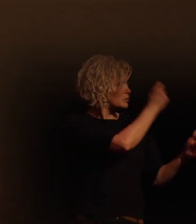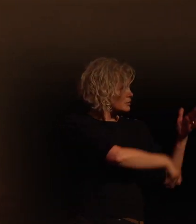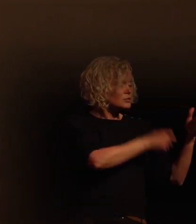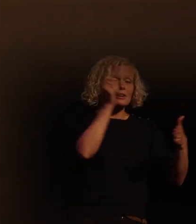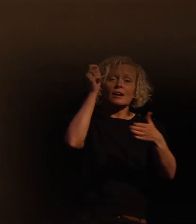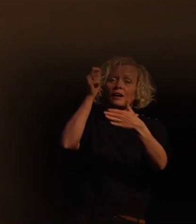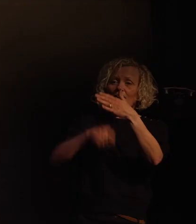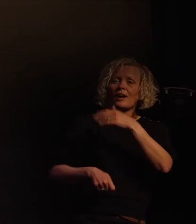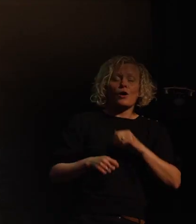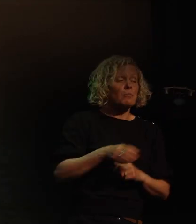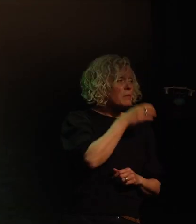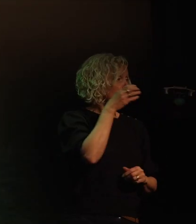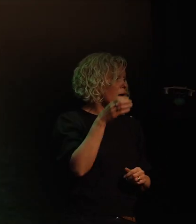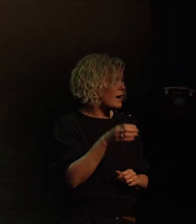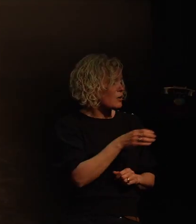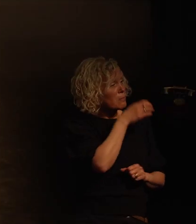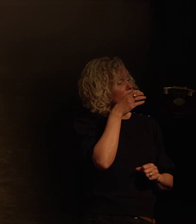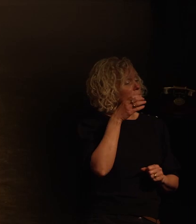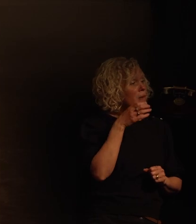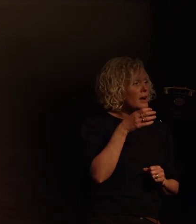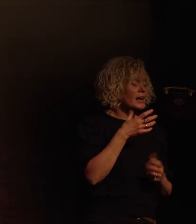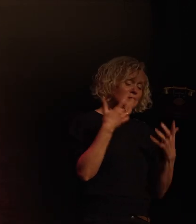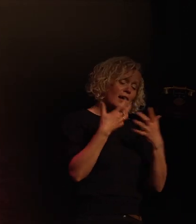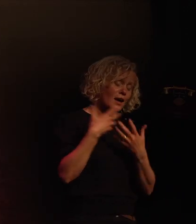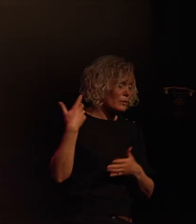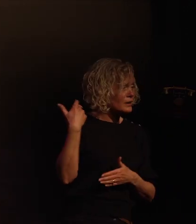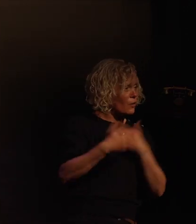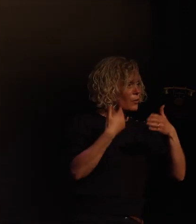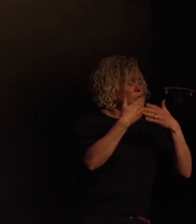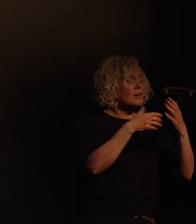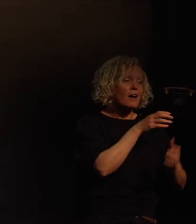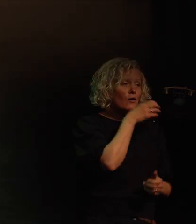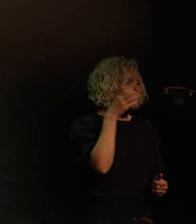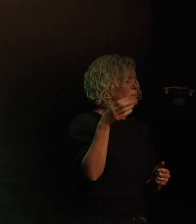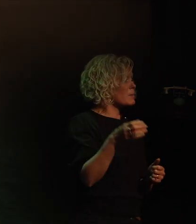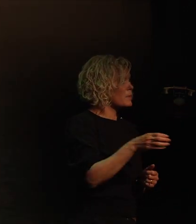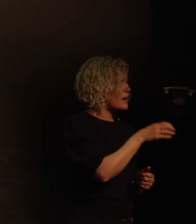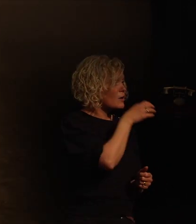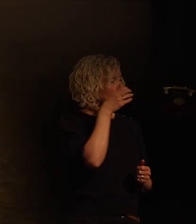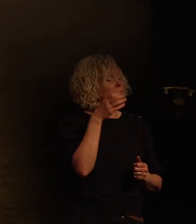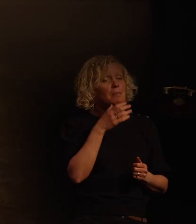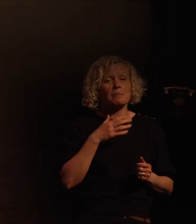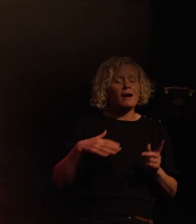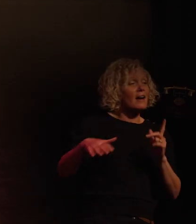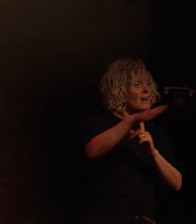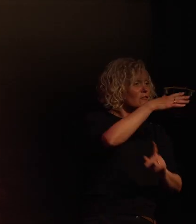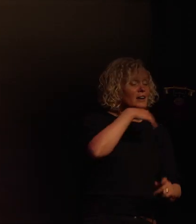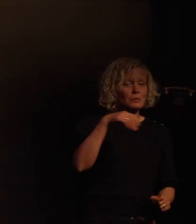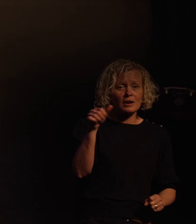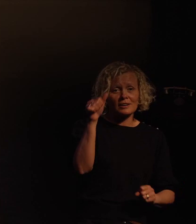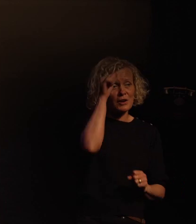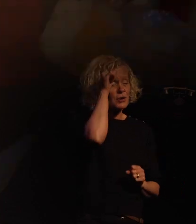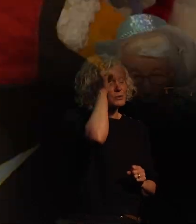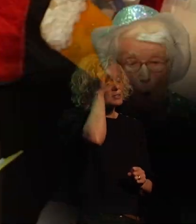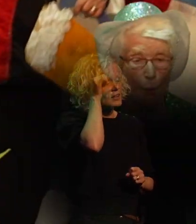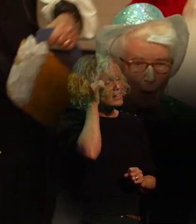to say when. Um, papa, that's how it goes. Um, papa,